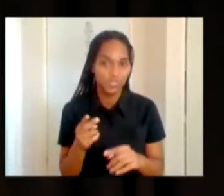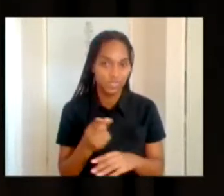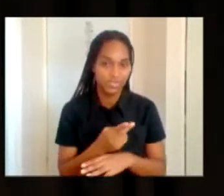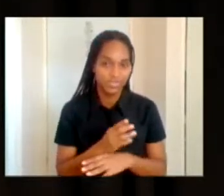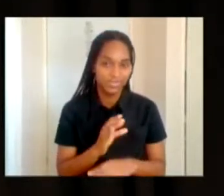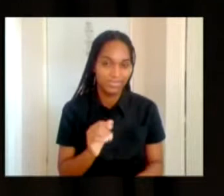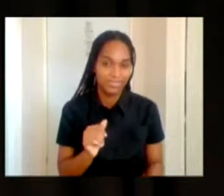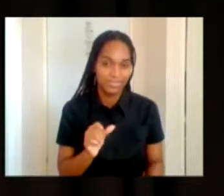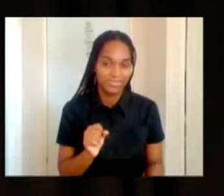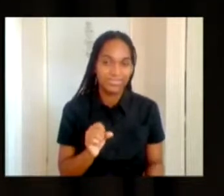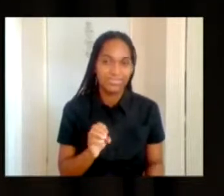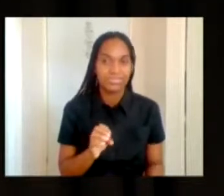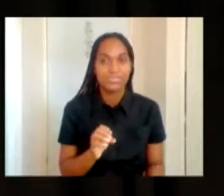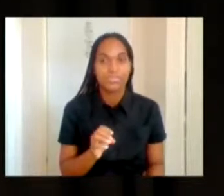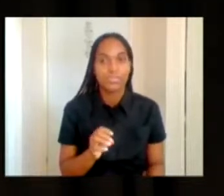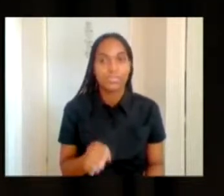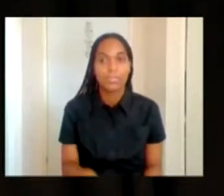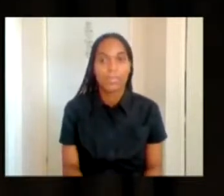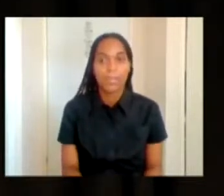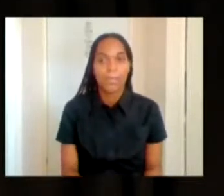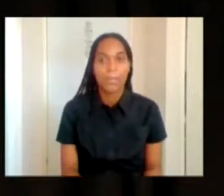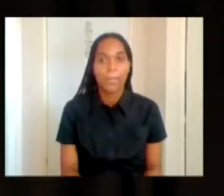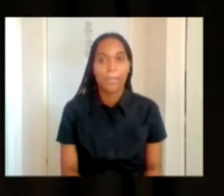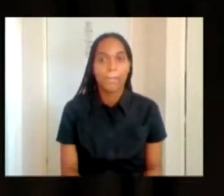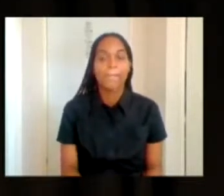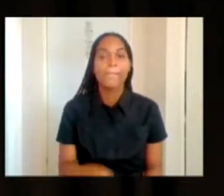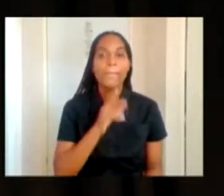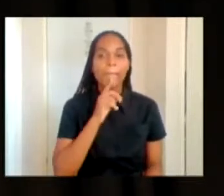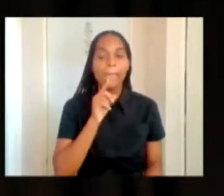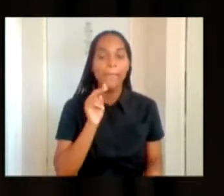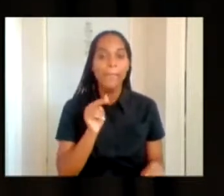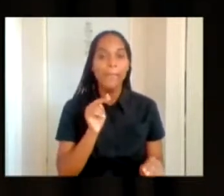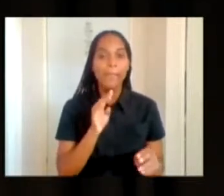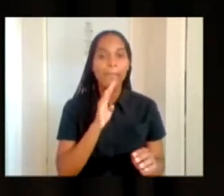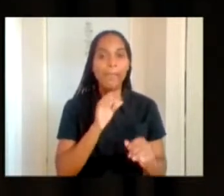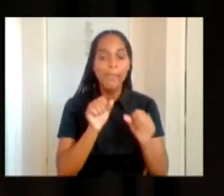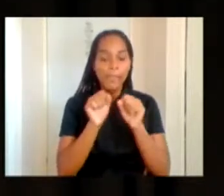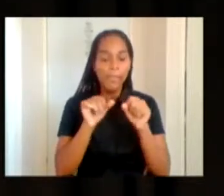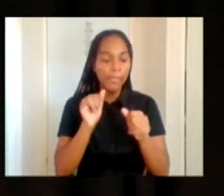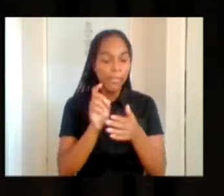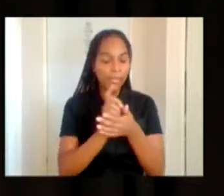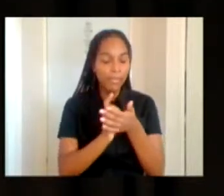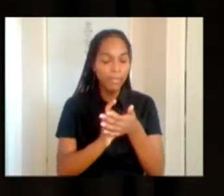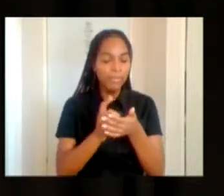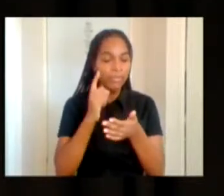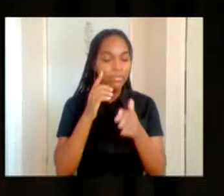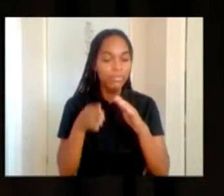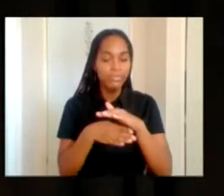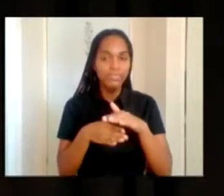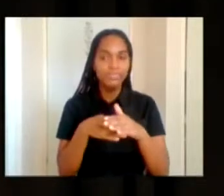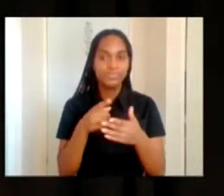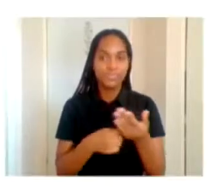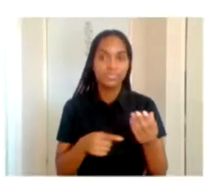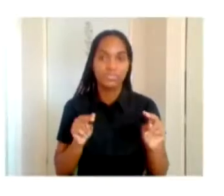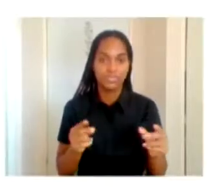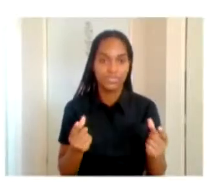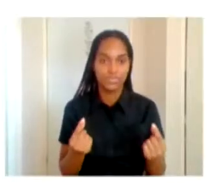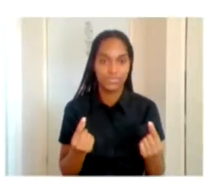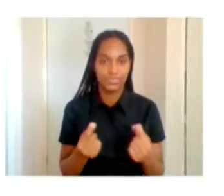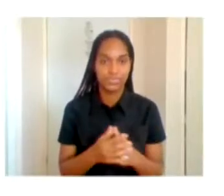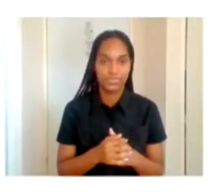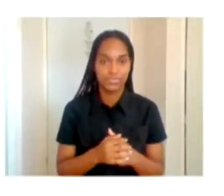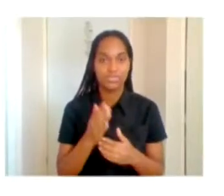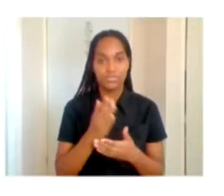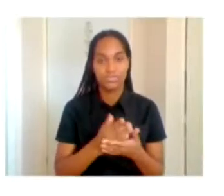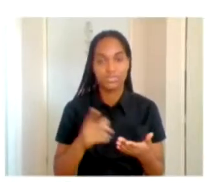casting application really needs to be a system that's designed from the bottom up to do what it needs to do. So some of the ones